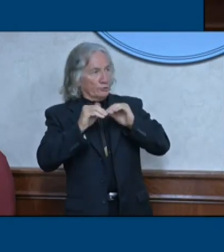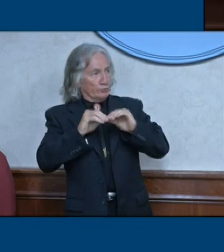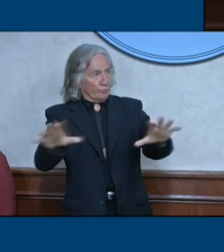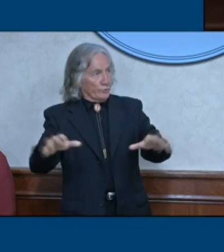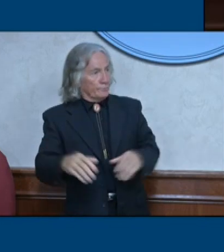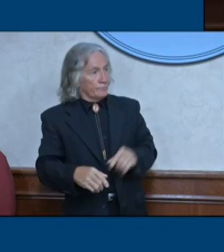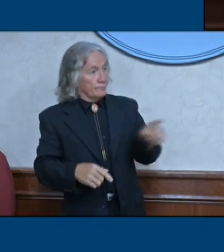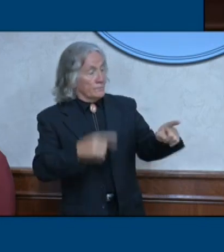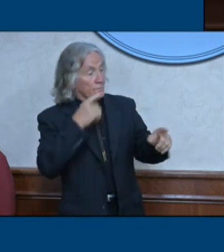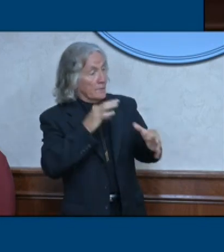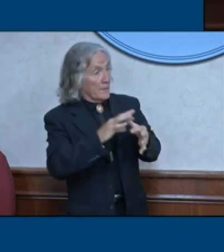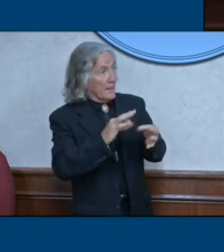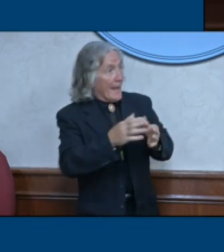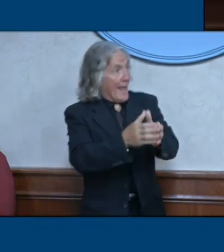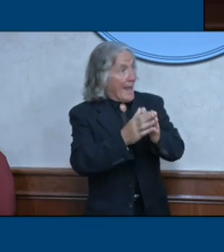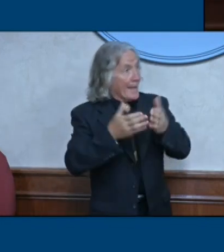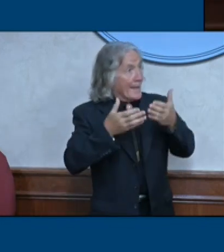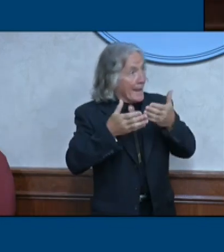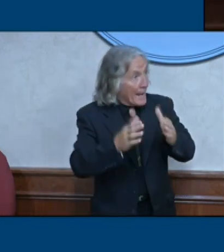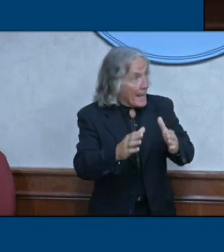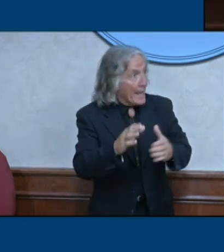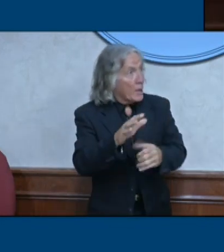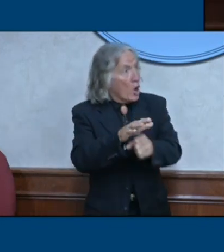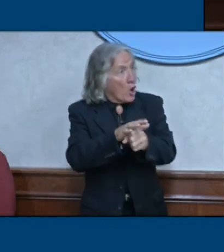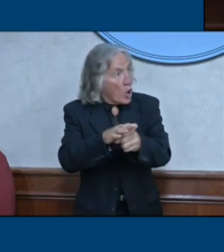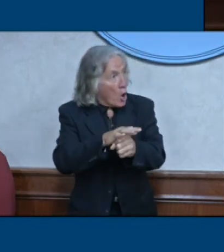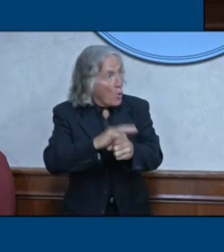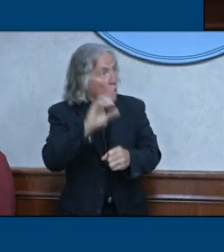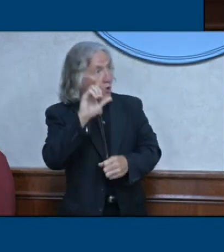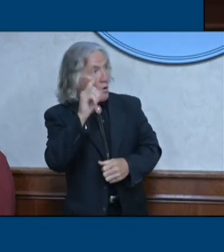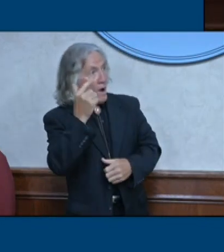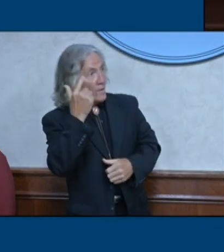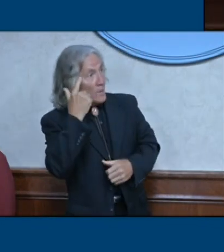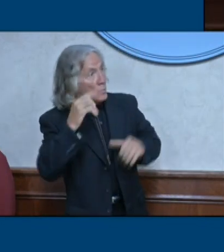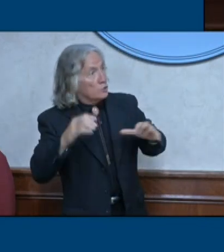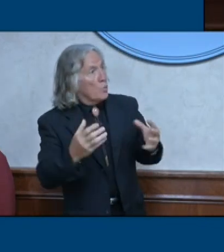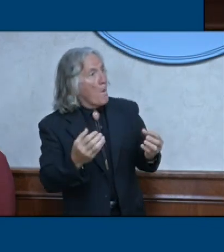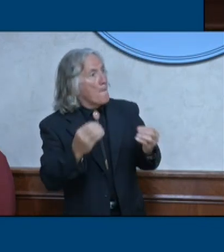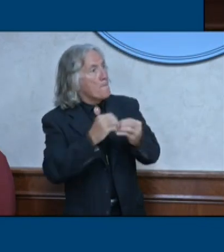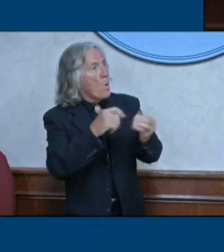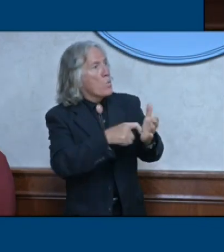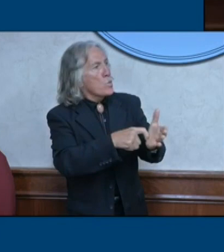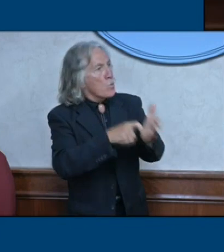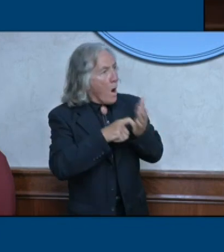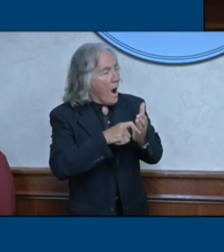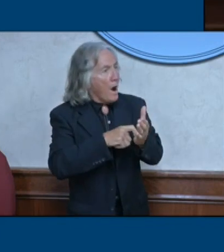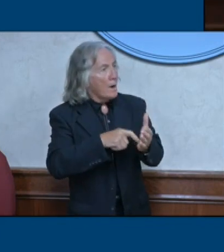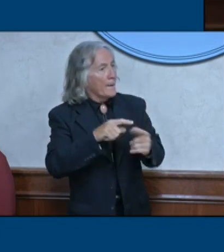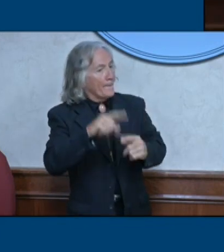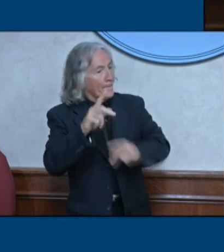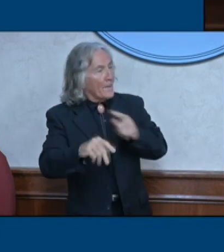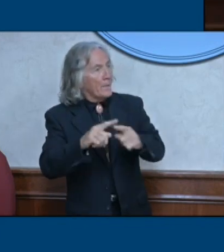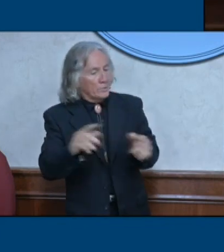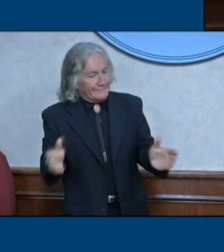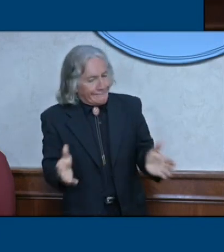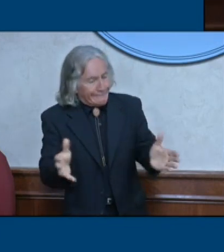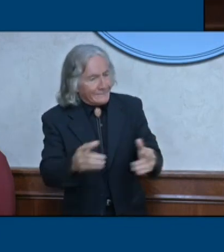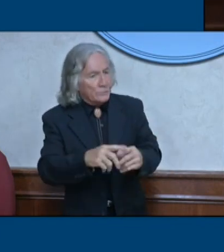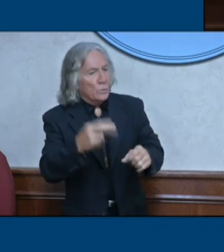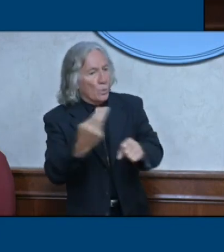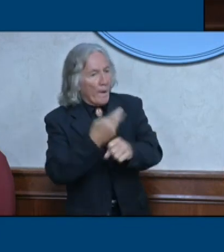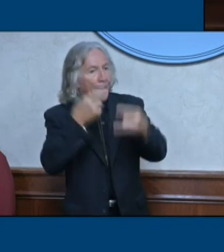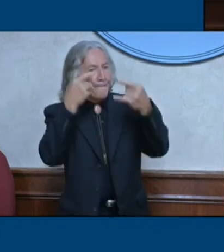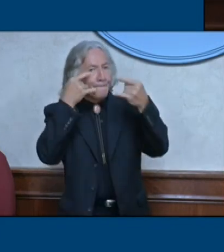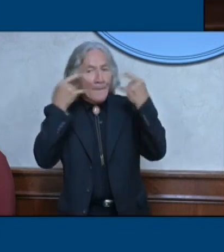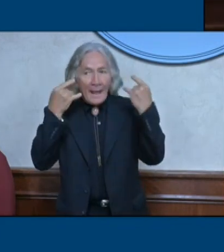and he's pleading for you to let local governments do more to require and compel people to wear masks.